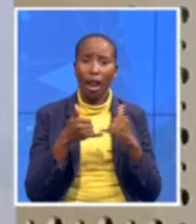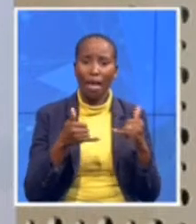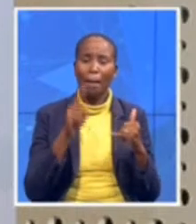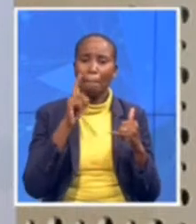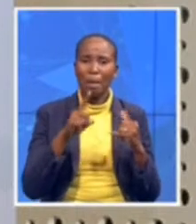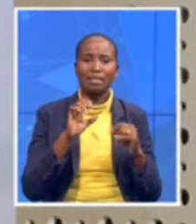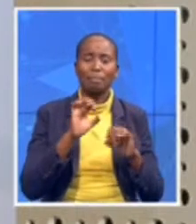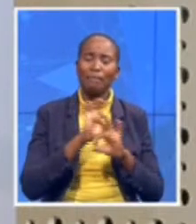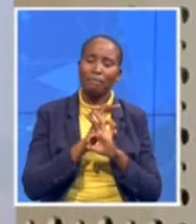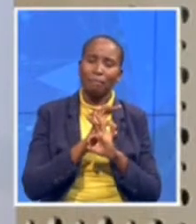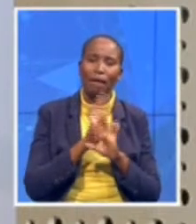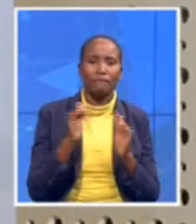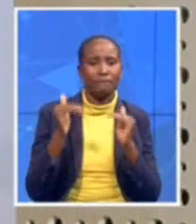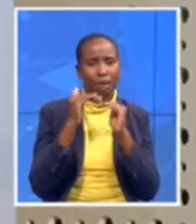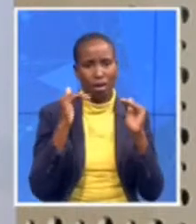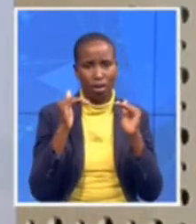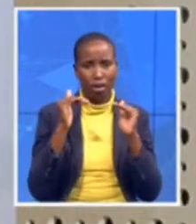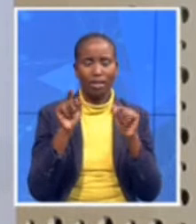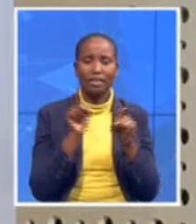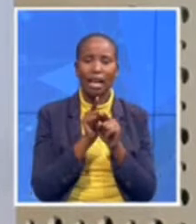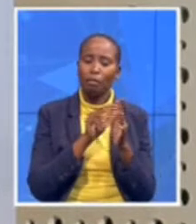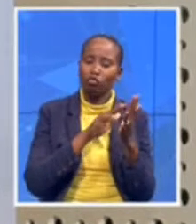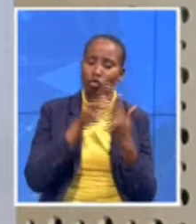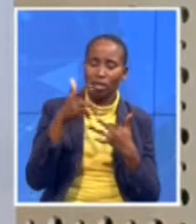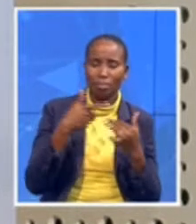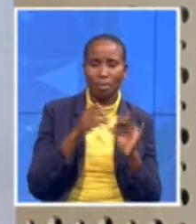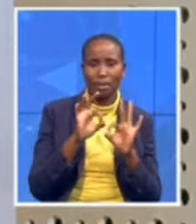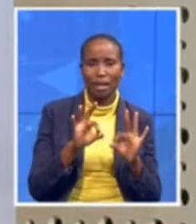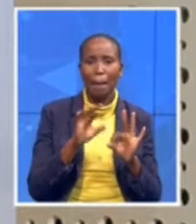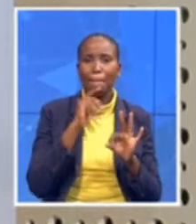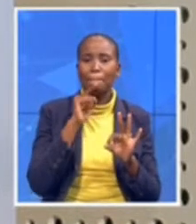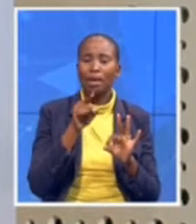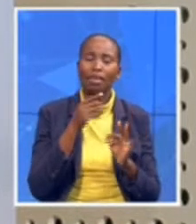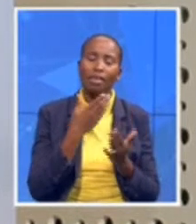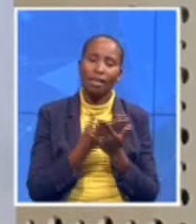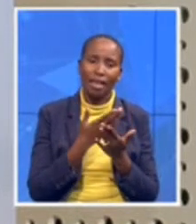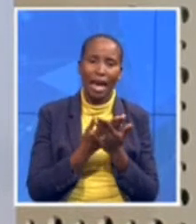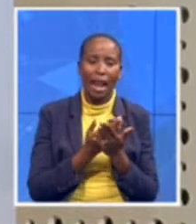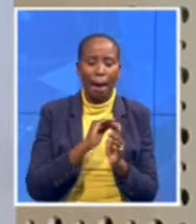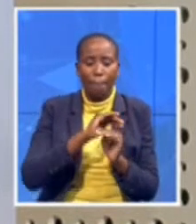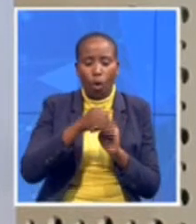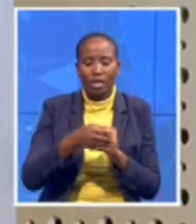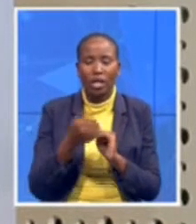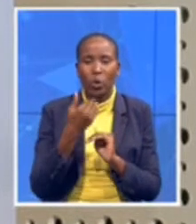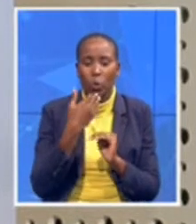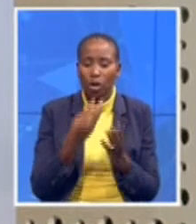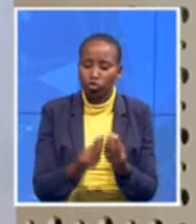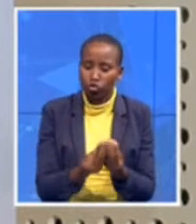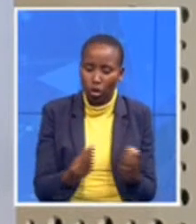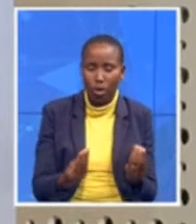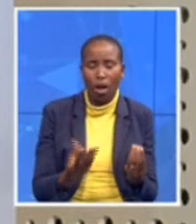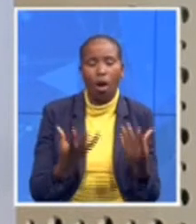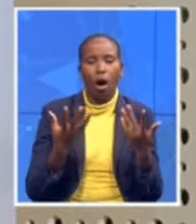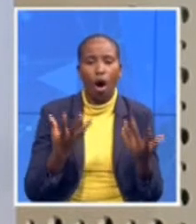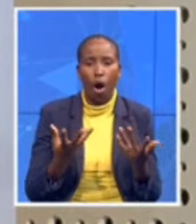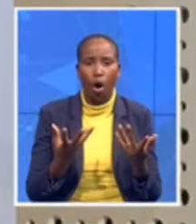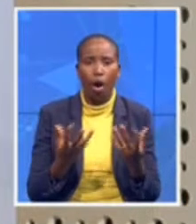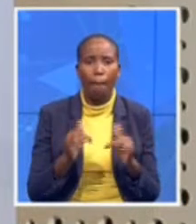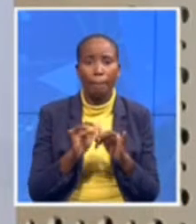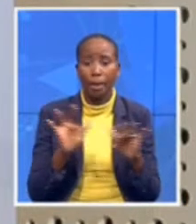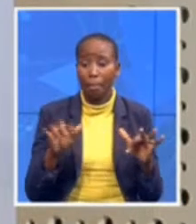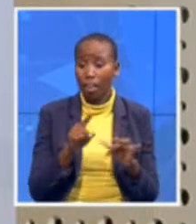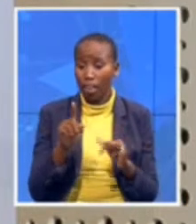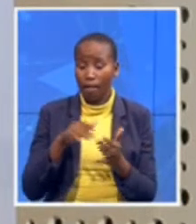only solution to protect children or vulnerable people. We simply cannot, ladies and